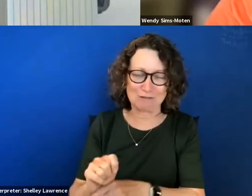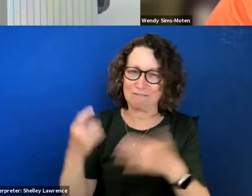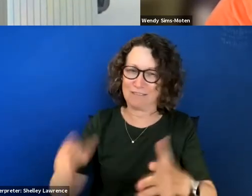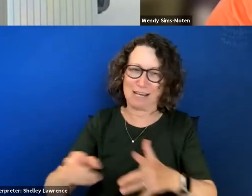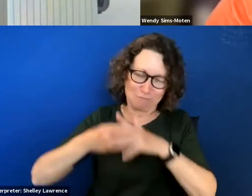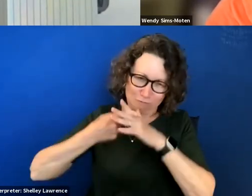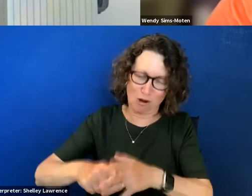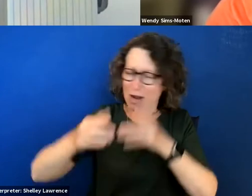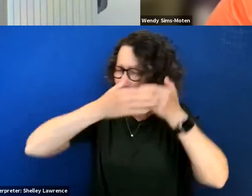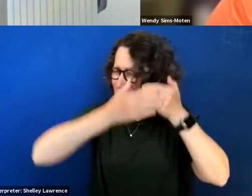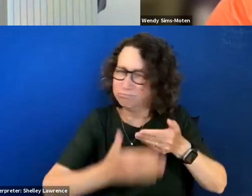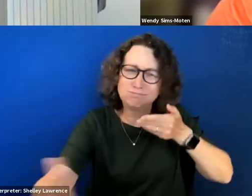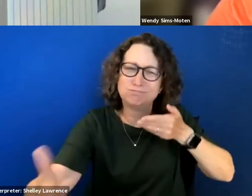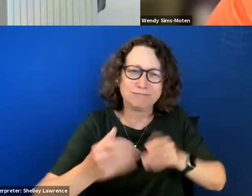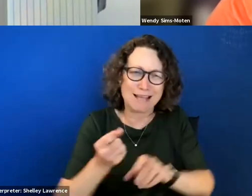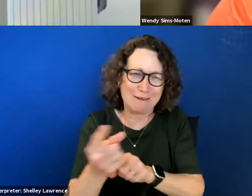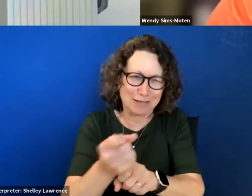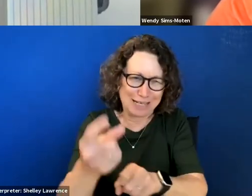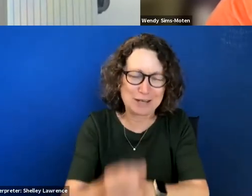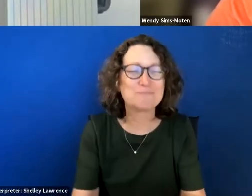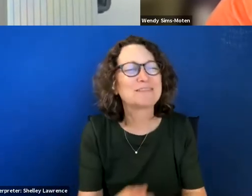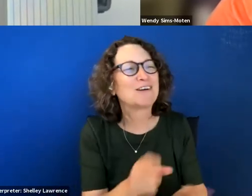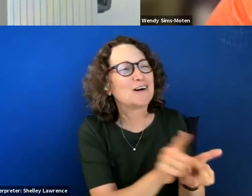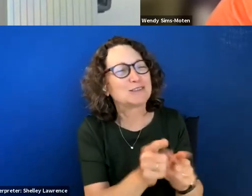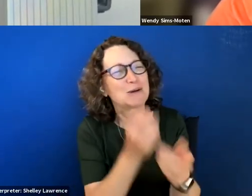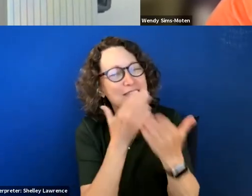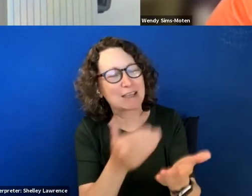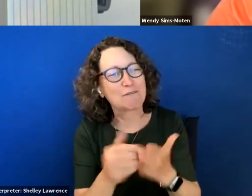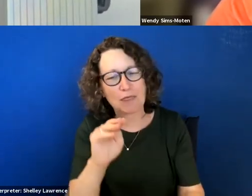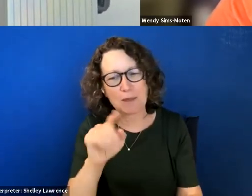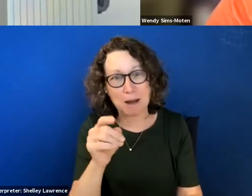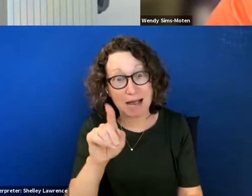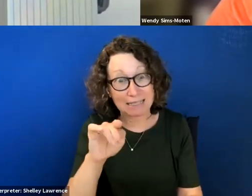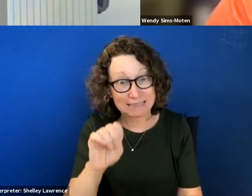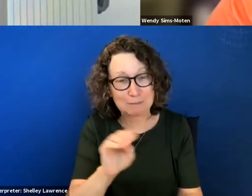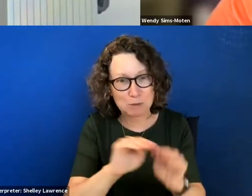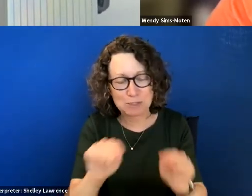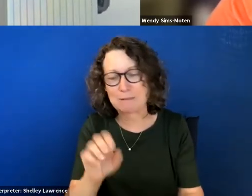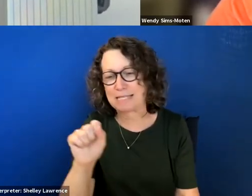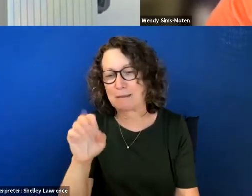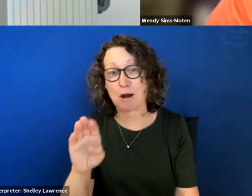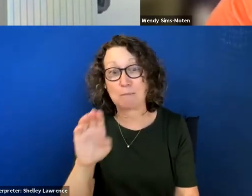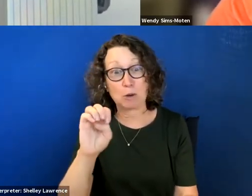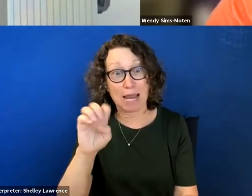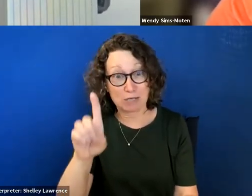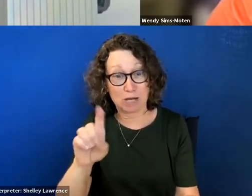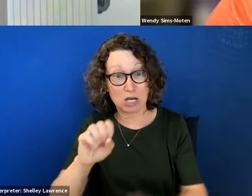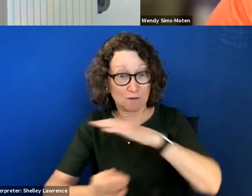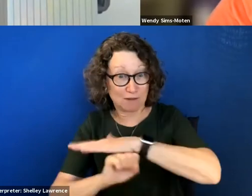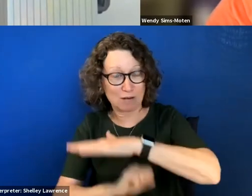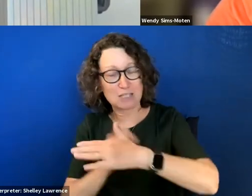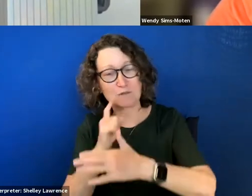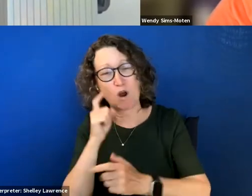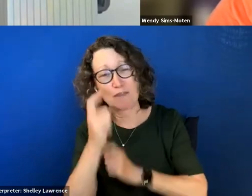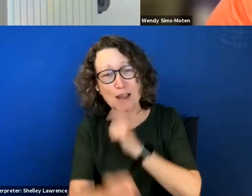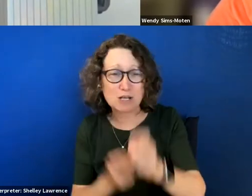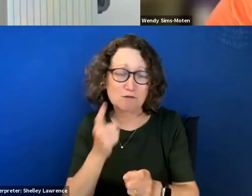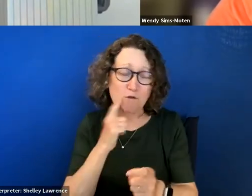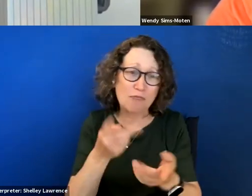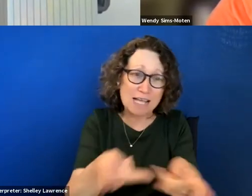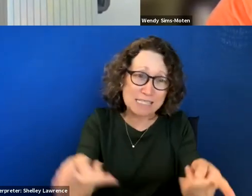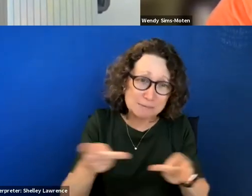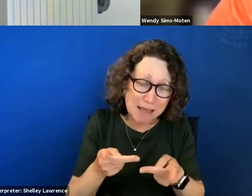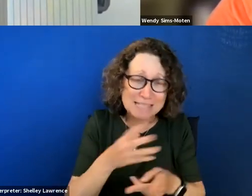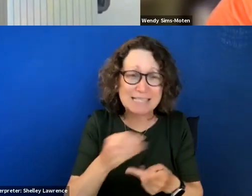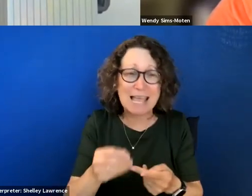born. Many thanks also to the Moxie Museum and the Santa Barbara Educational Foundation for their generosity of the space and the